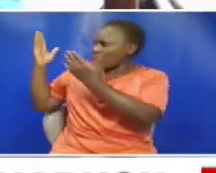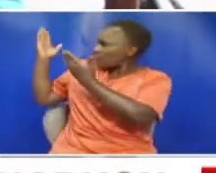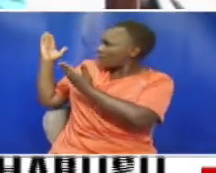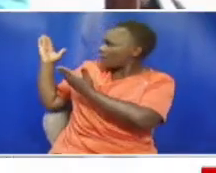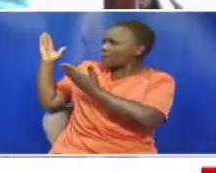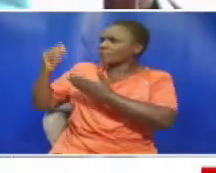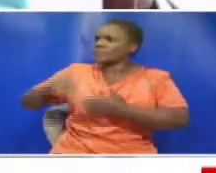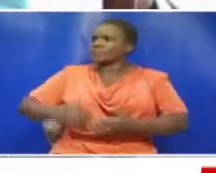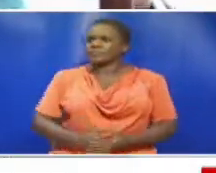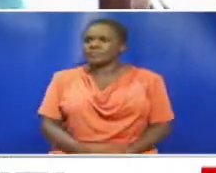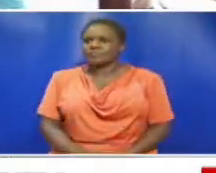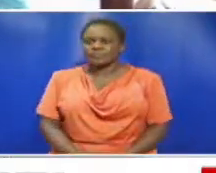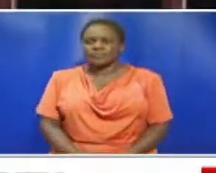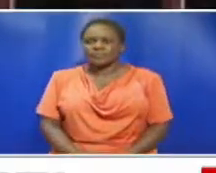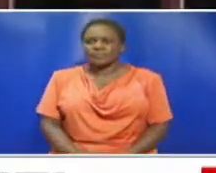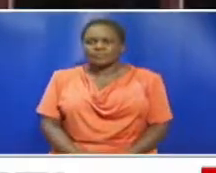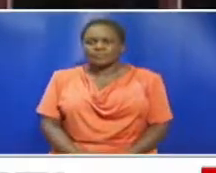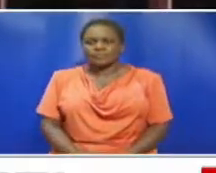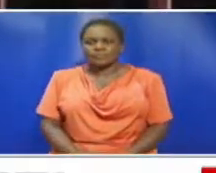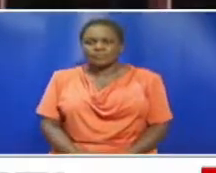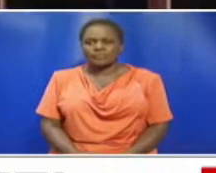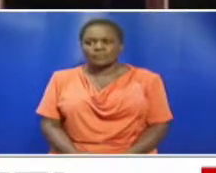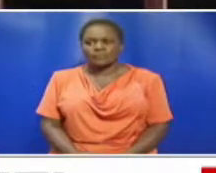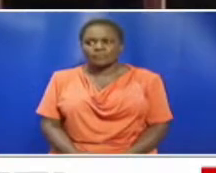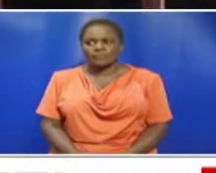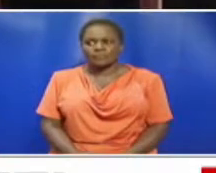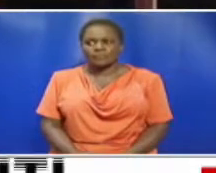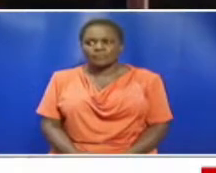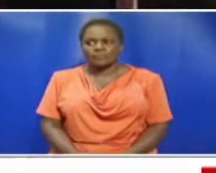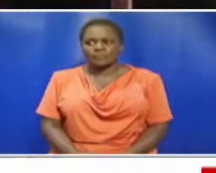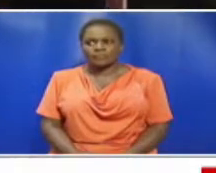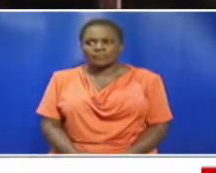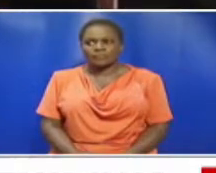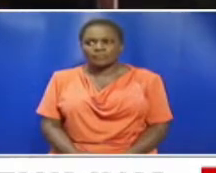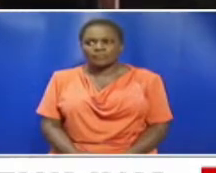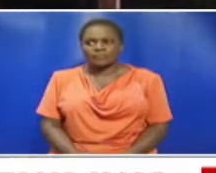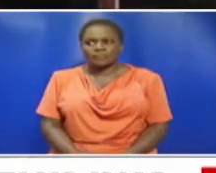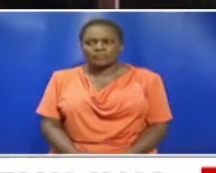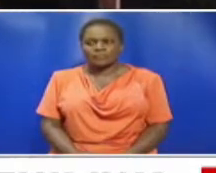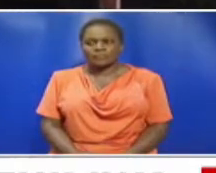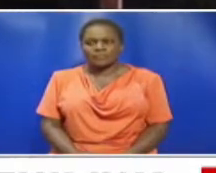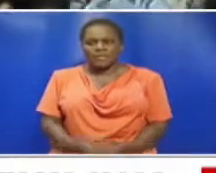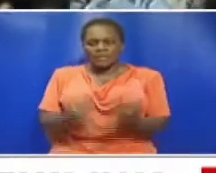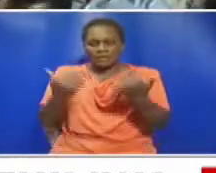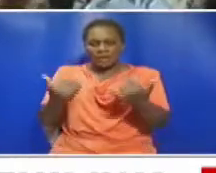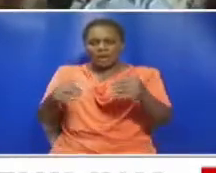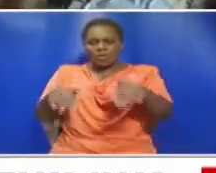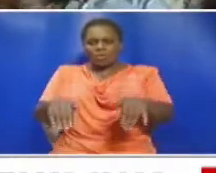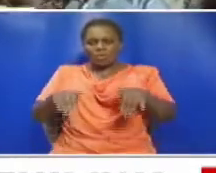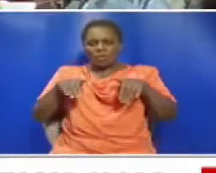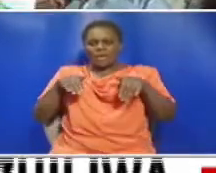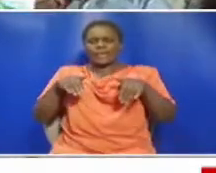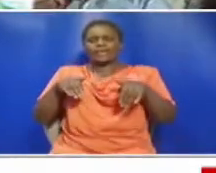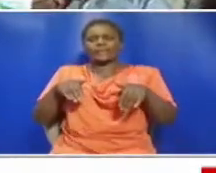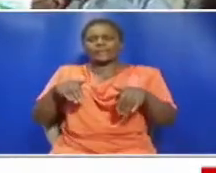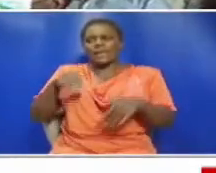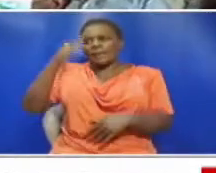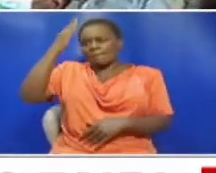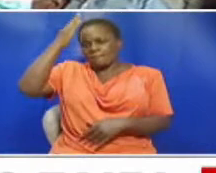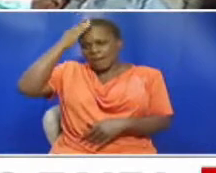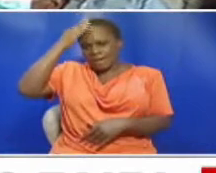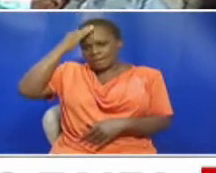Loklari, Lilian Mukasia, Nicholas Otieno, Peter Thuka na Pamela Cherubut, sasa watasubiri hadi siku ya